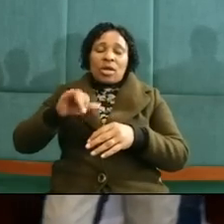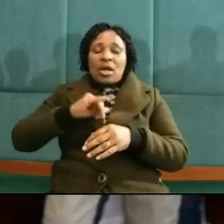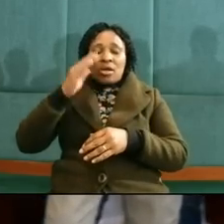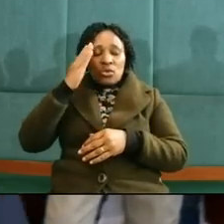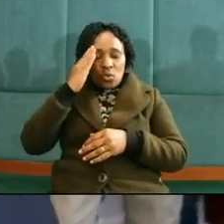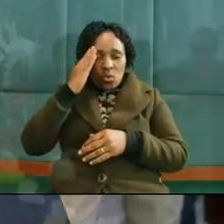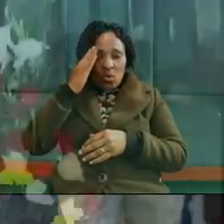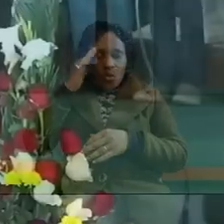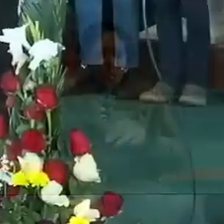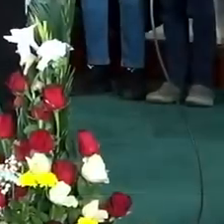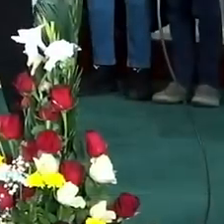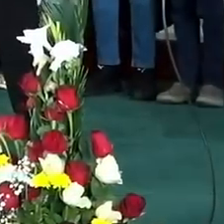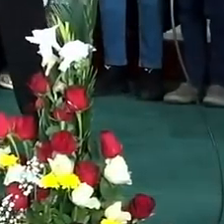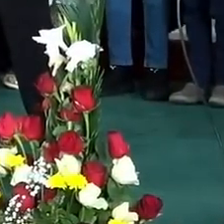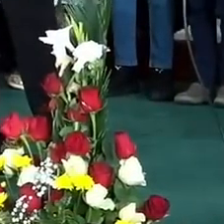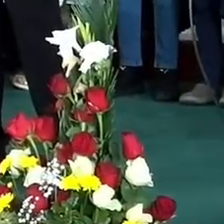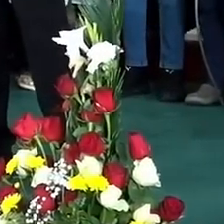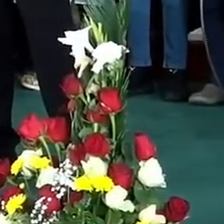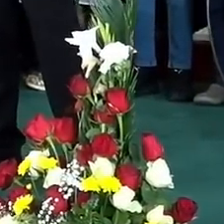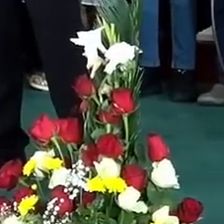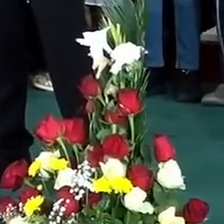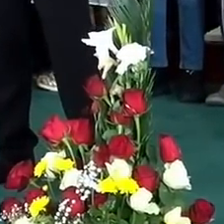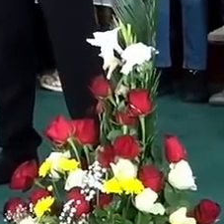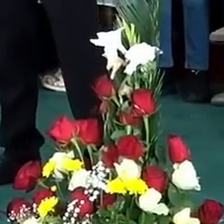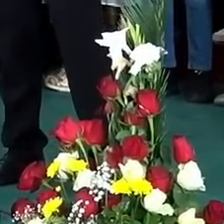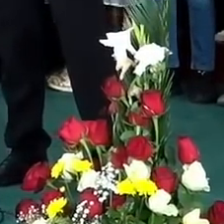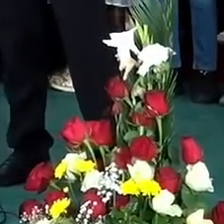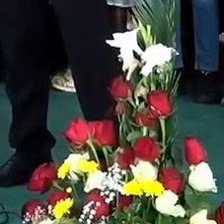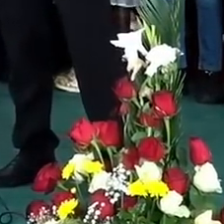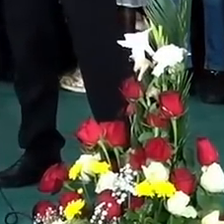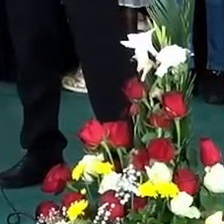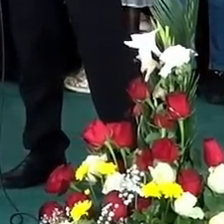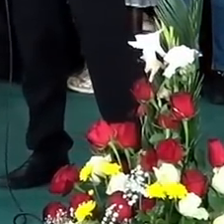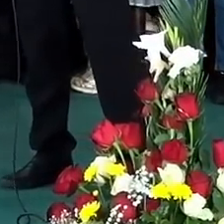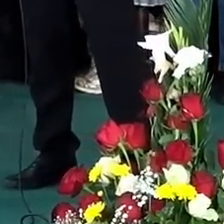you. Now, come. God bless you. I'm coming.